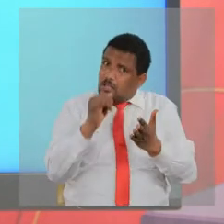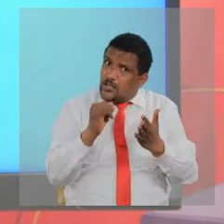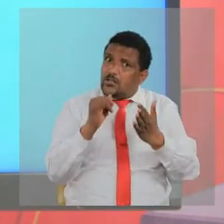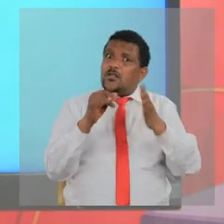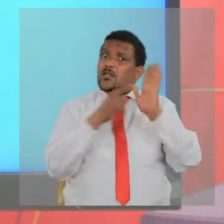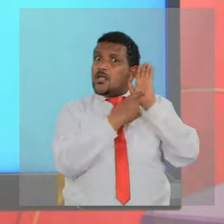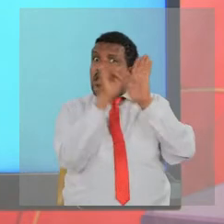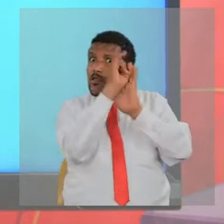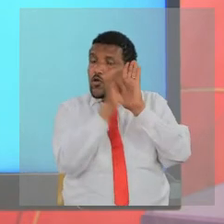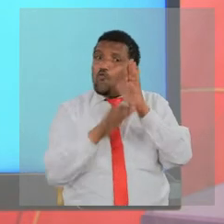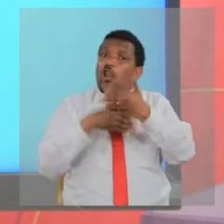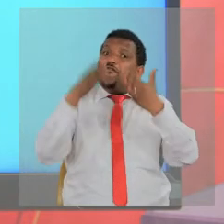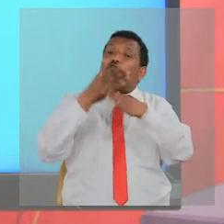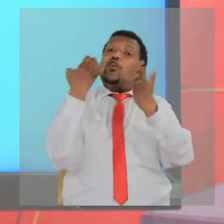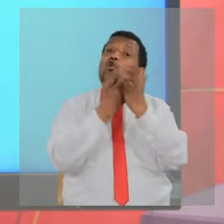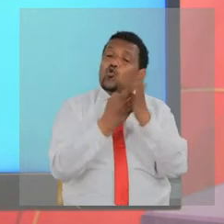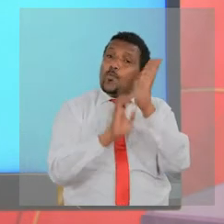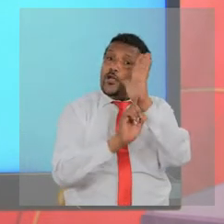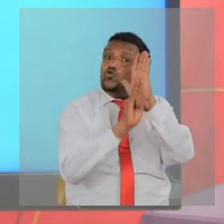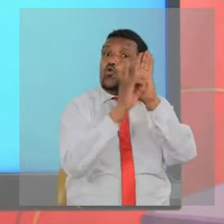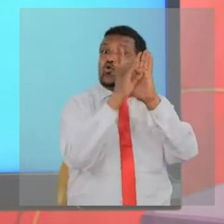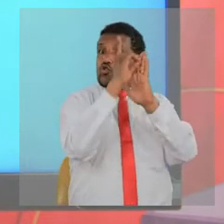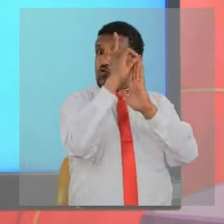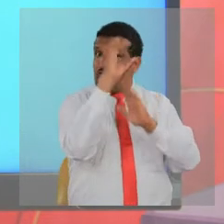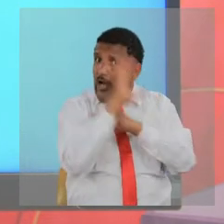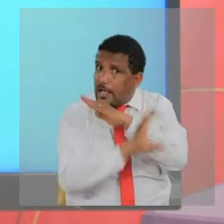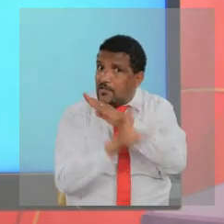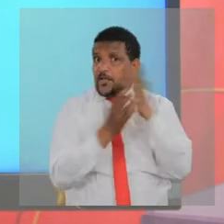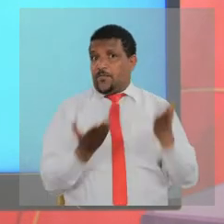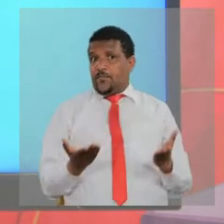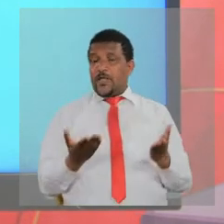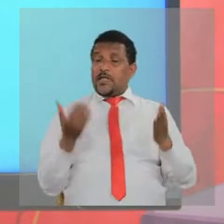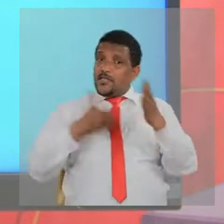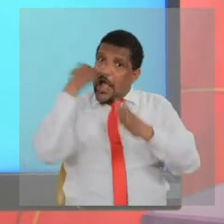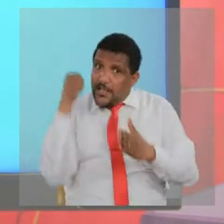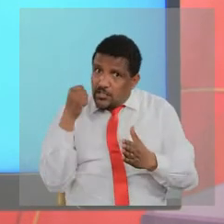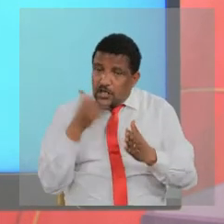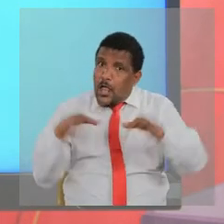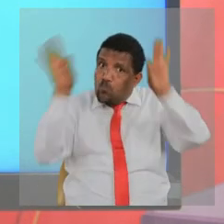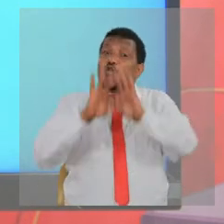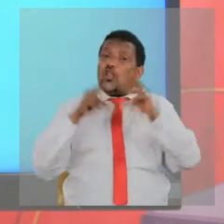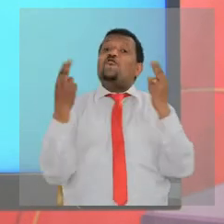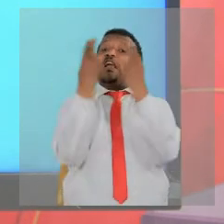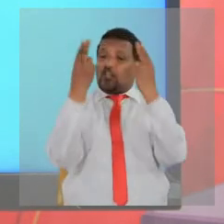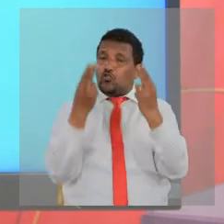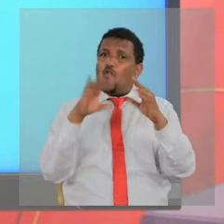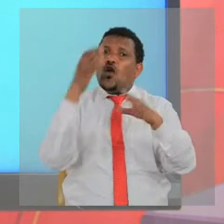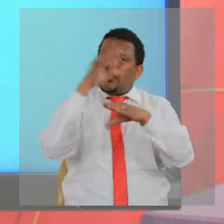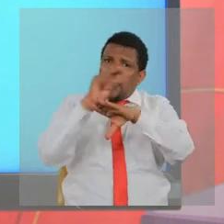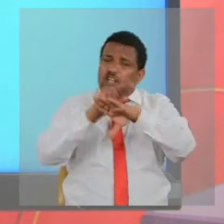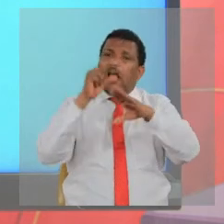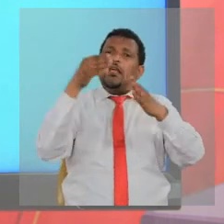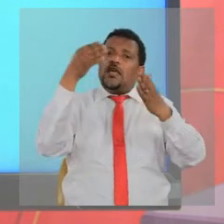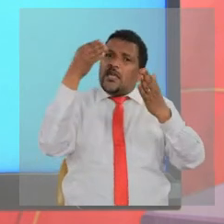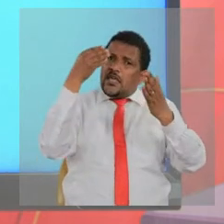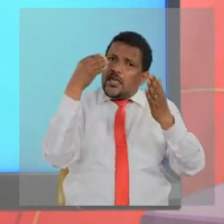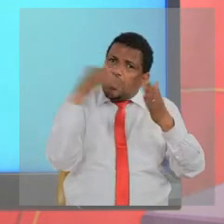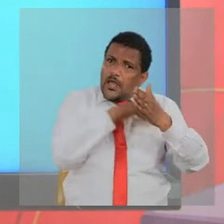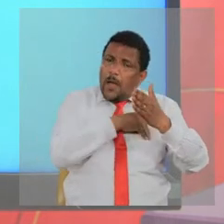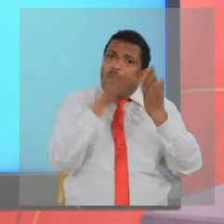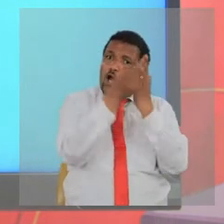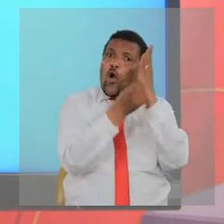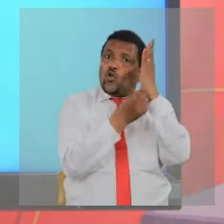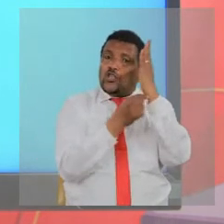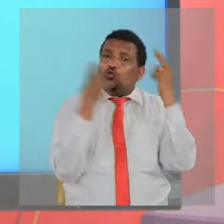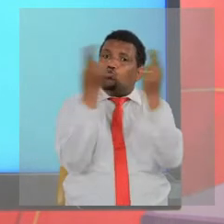an indicator of the level of economic growth of a country. The other important function of the national income accounting is it